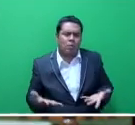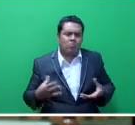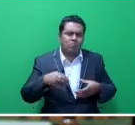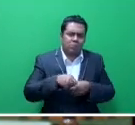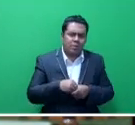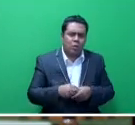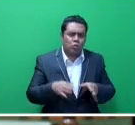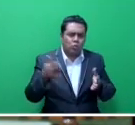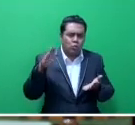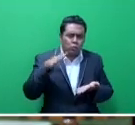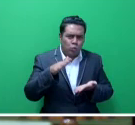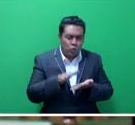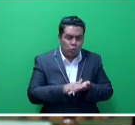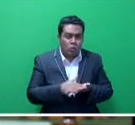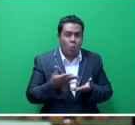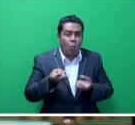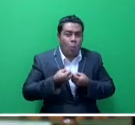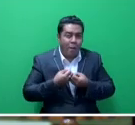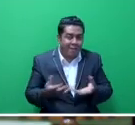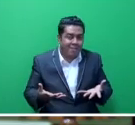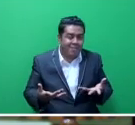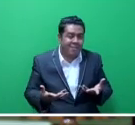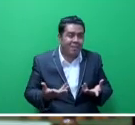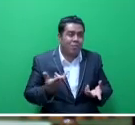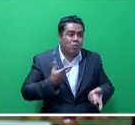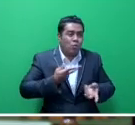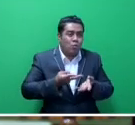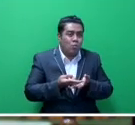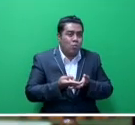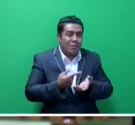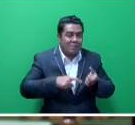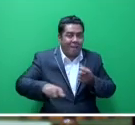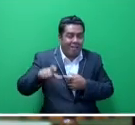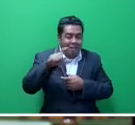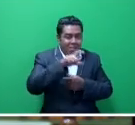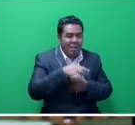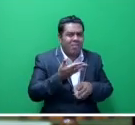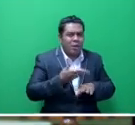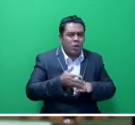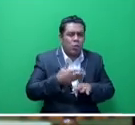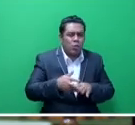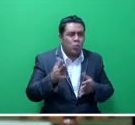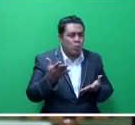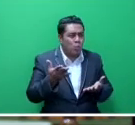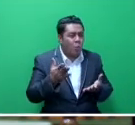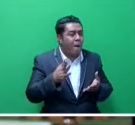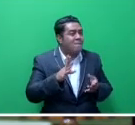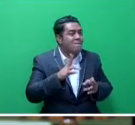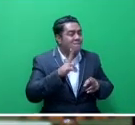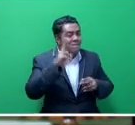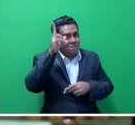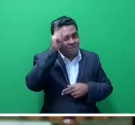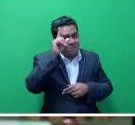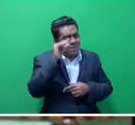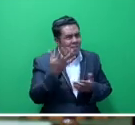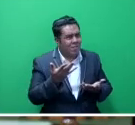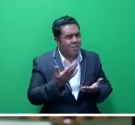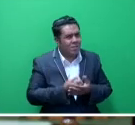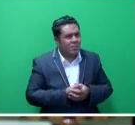and actually repurpose it for something productive, we are funding the new Fijian stewardship of tires